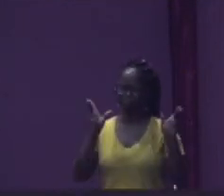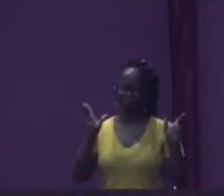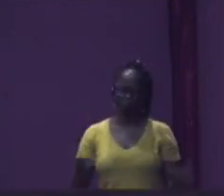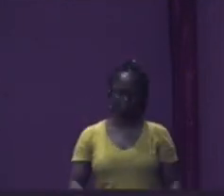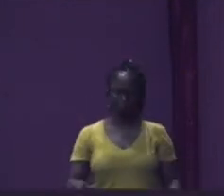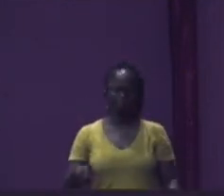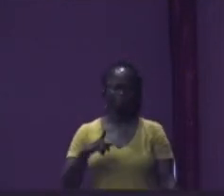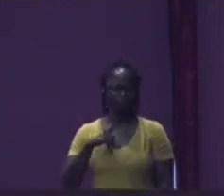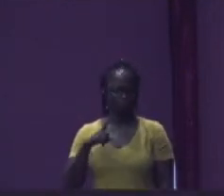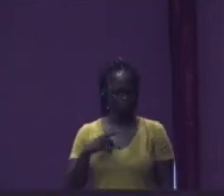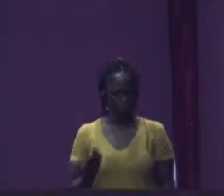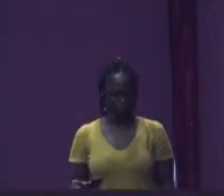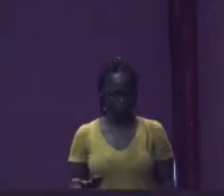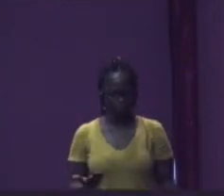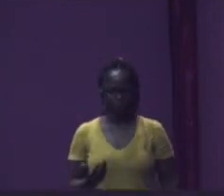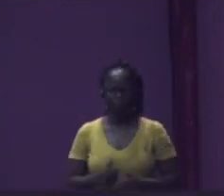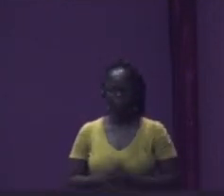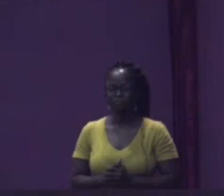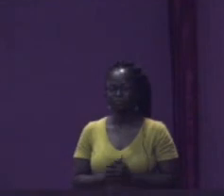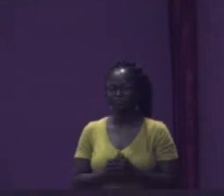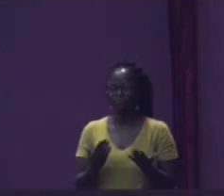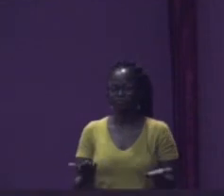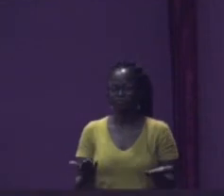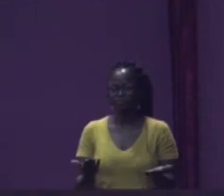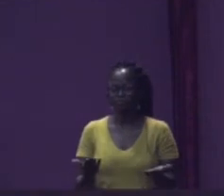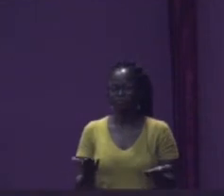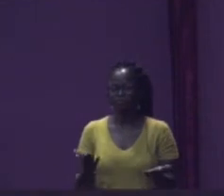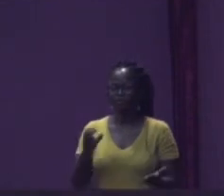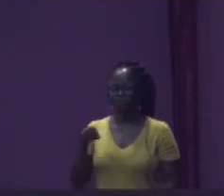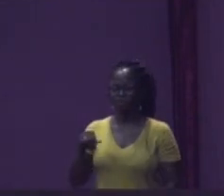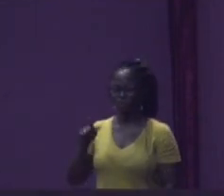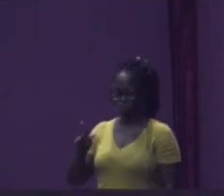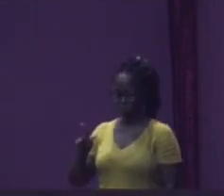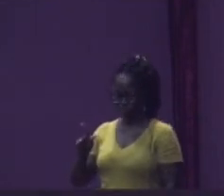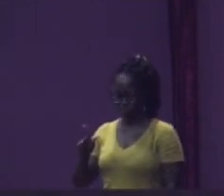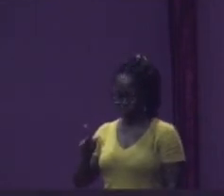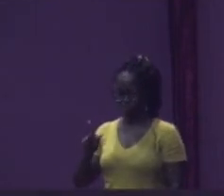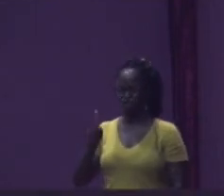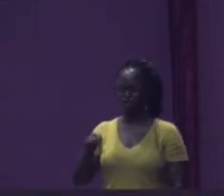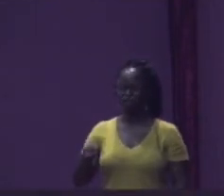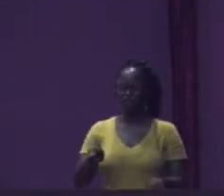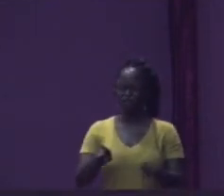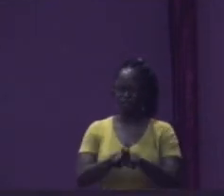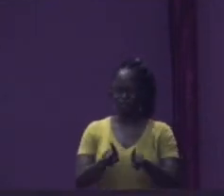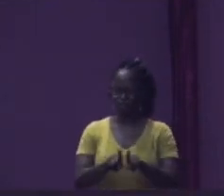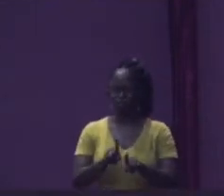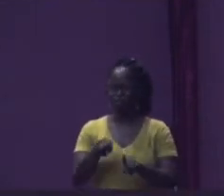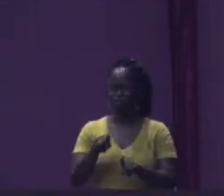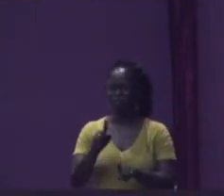The non-governmental organizations, who are often from other countries,